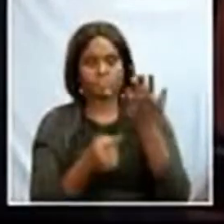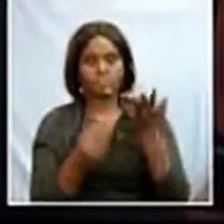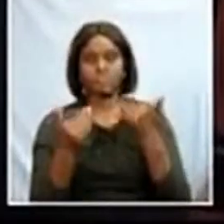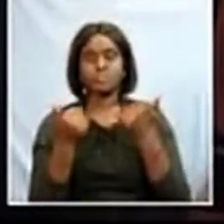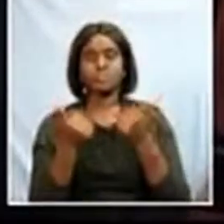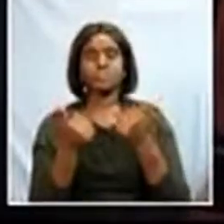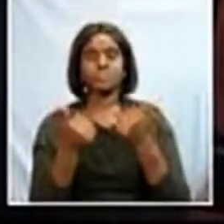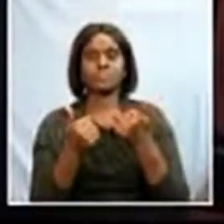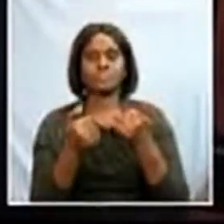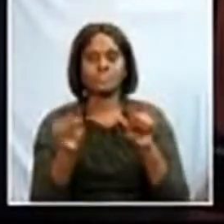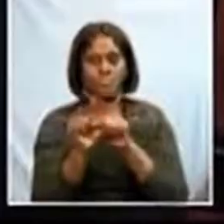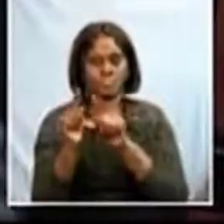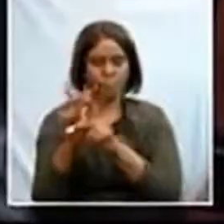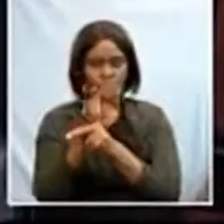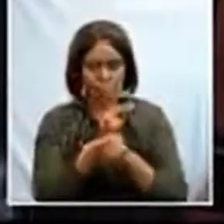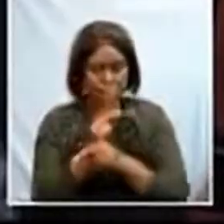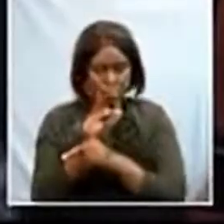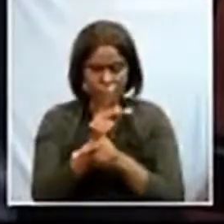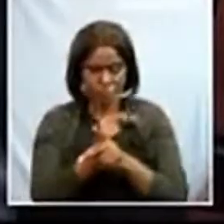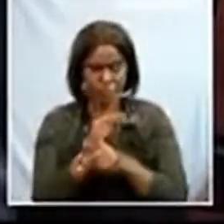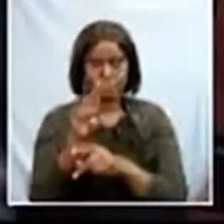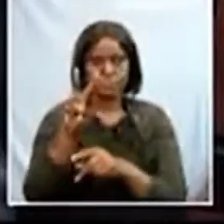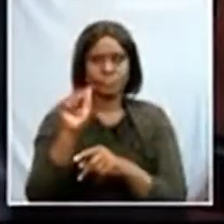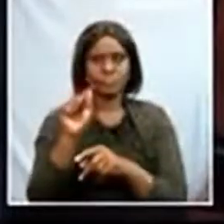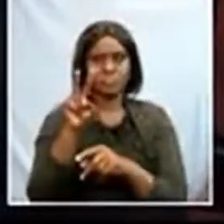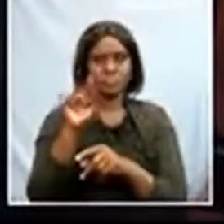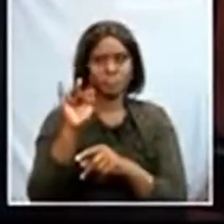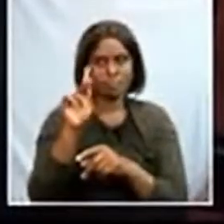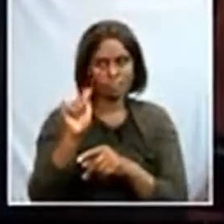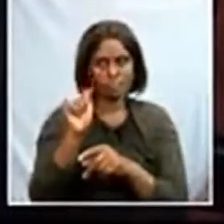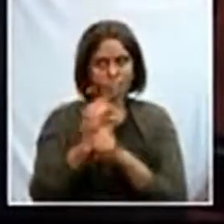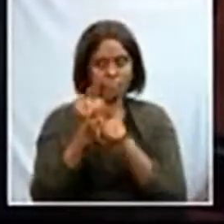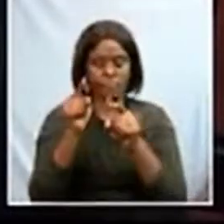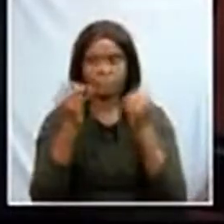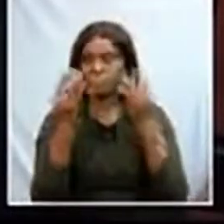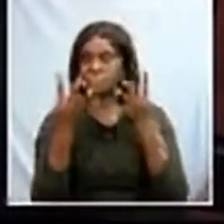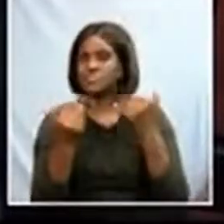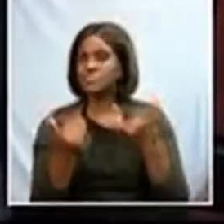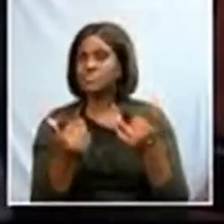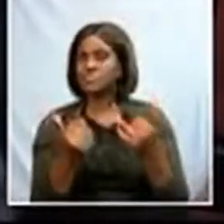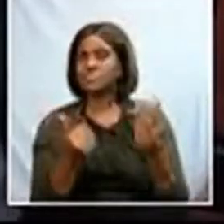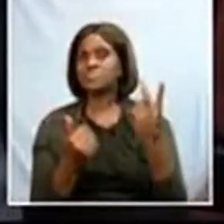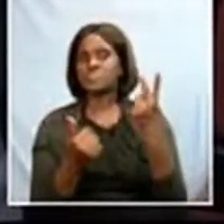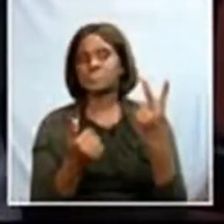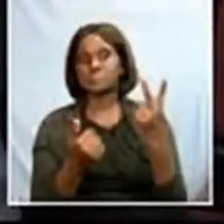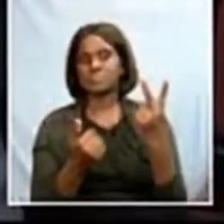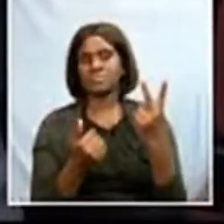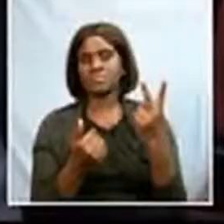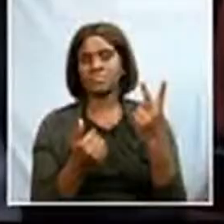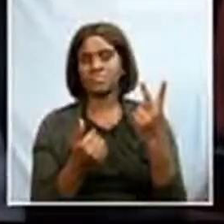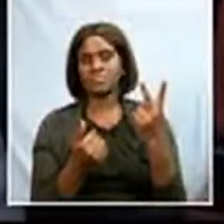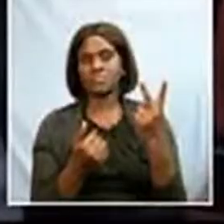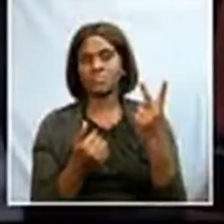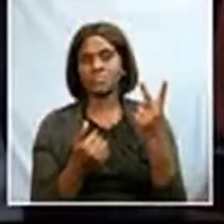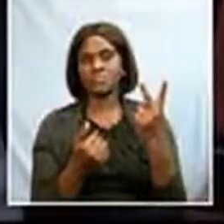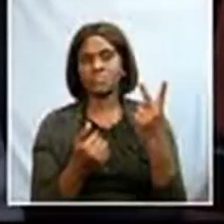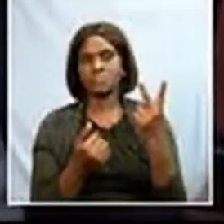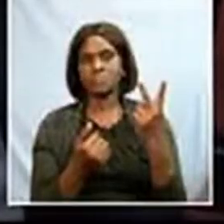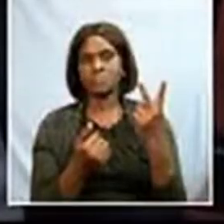now being handled by Vavika, they are just how many now? 2.